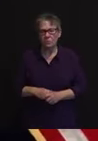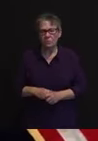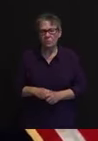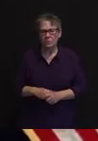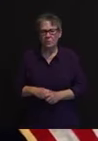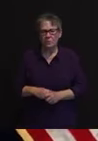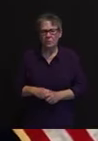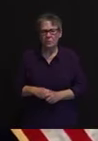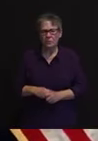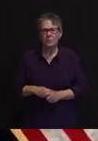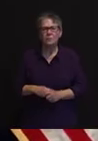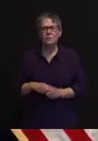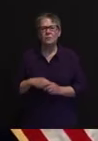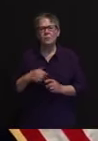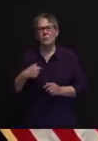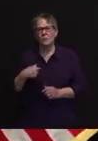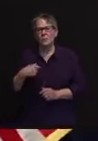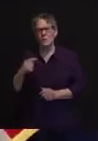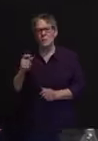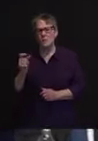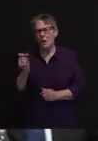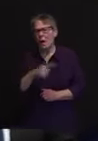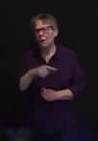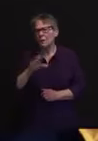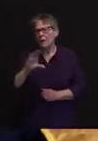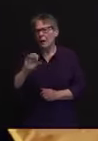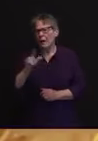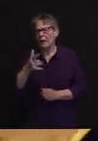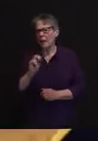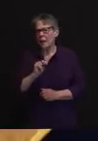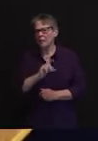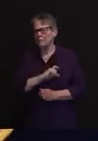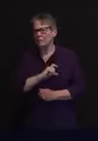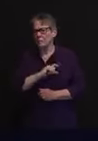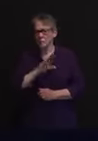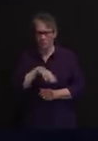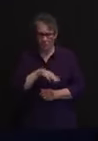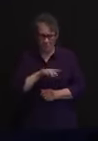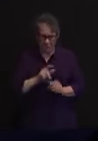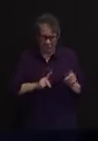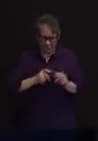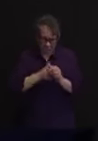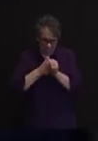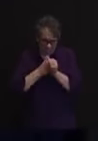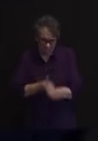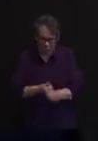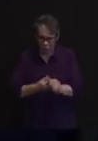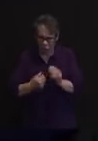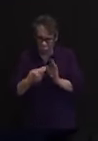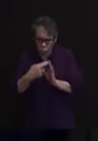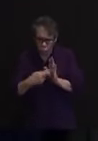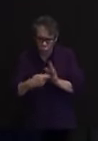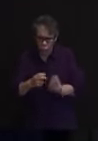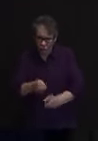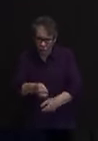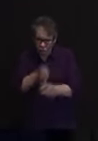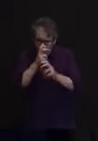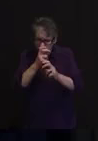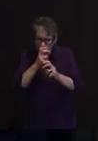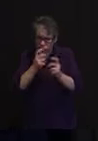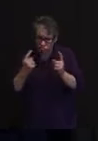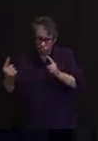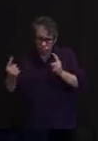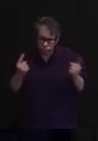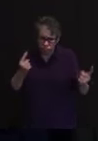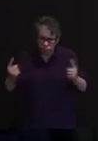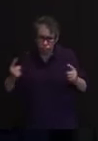over here and sweep across. Pat, please. Thank you, Governor. Overall, for the most densely populated state in America, compliance has